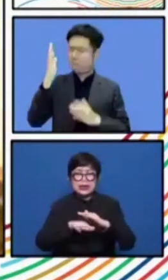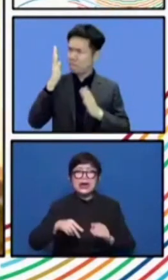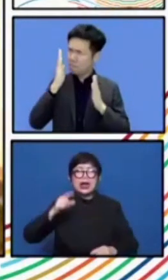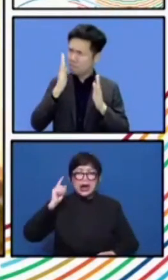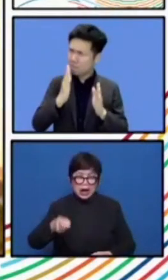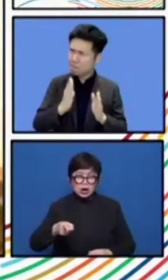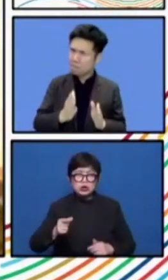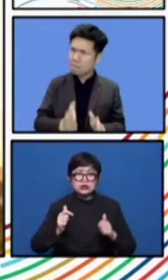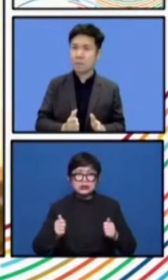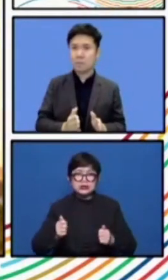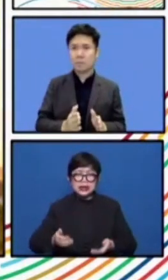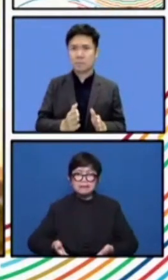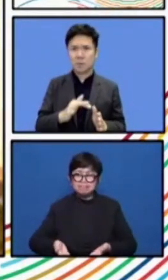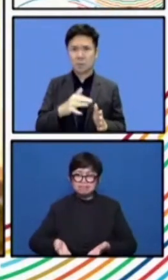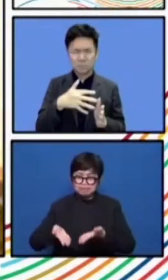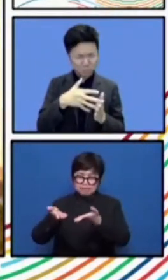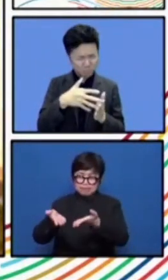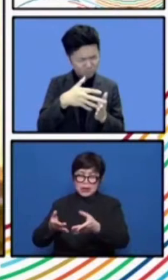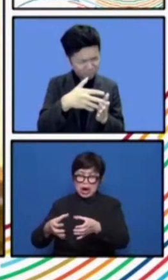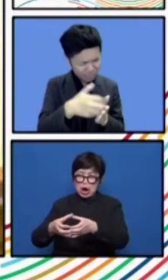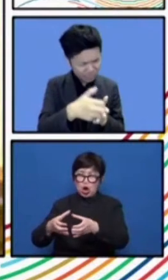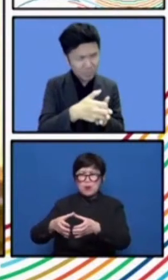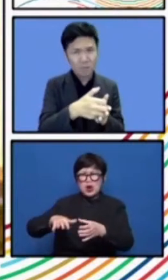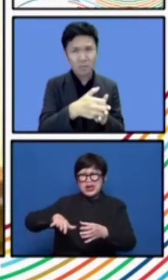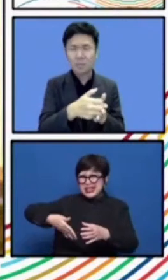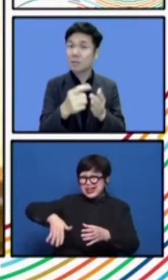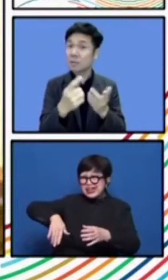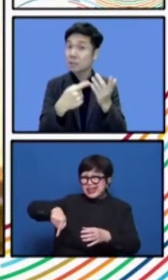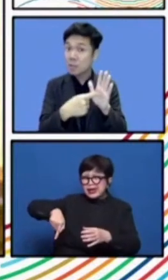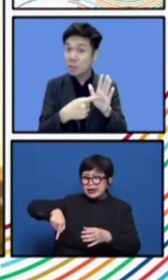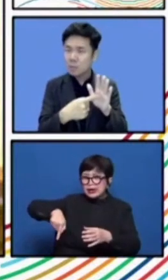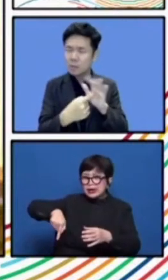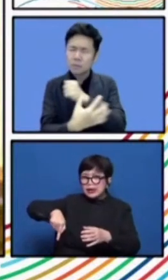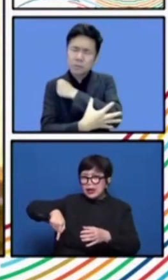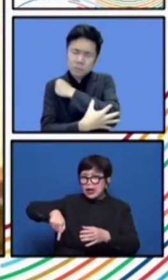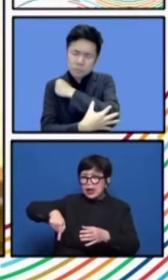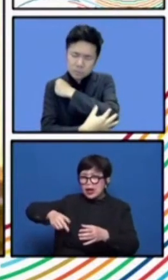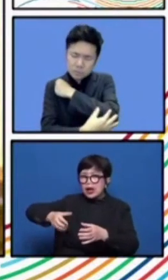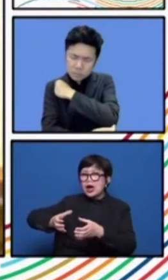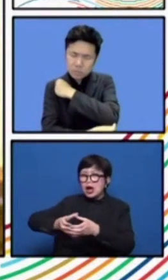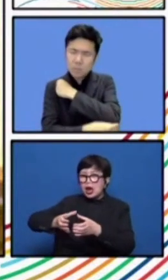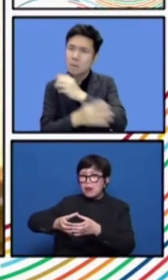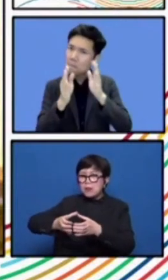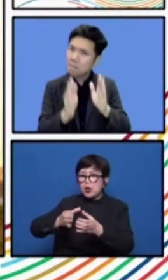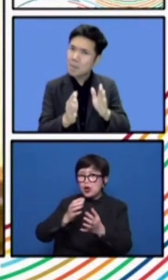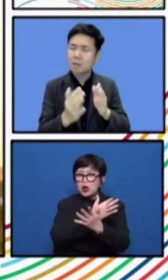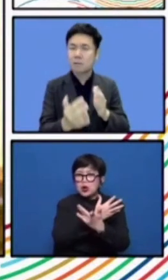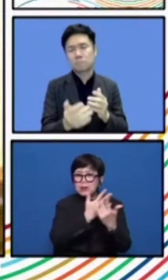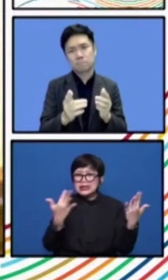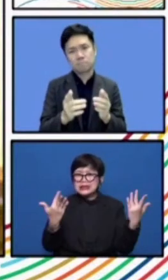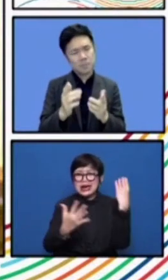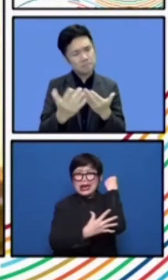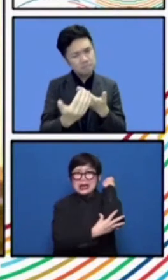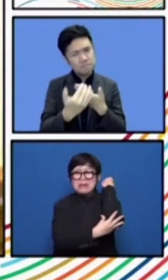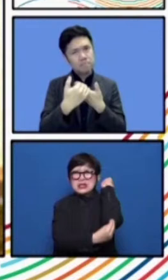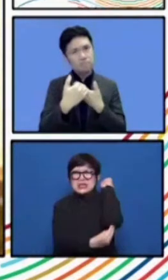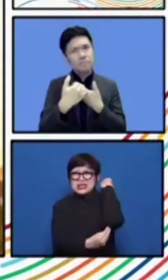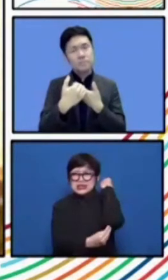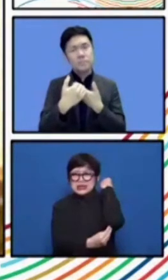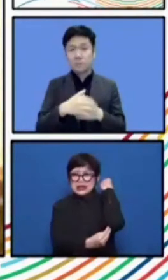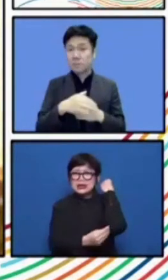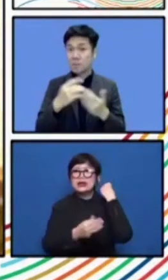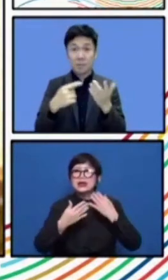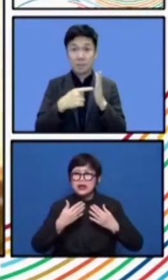vulnerable the extreme poor especially those who are not counted at the national demographic statistic